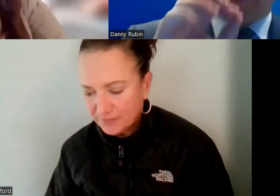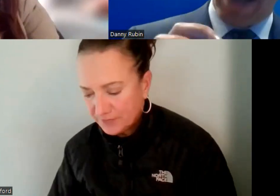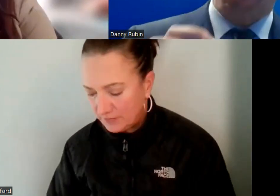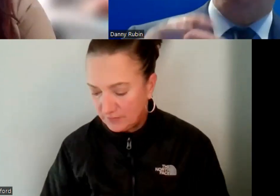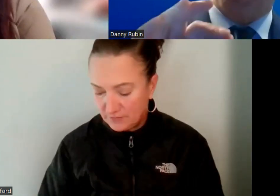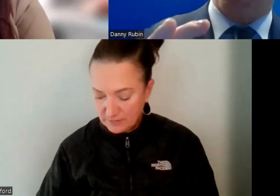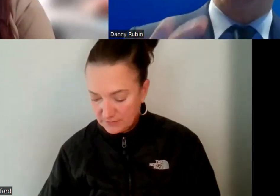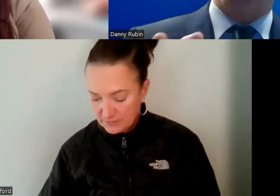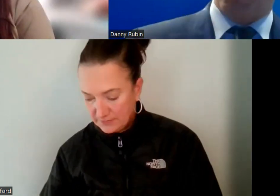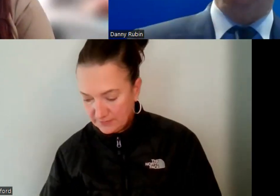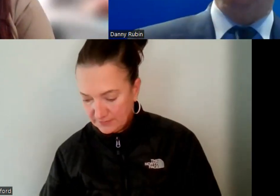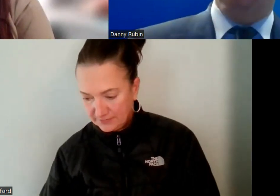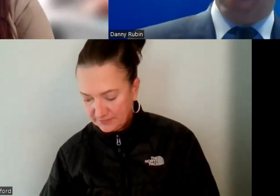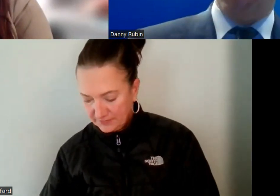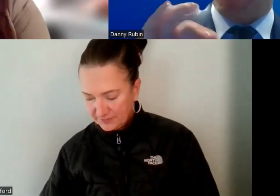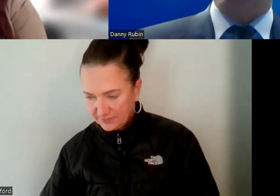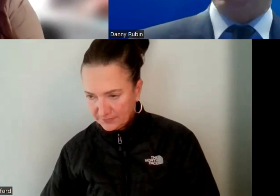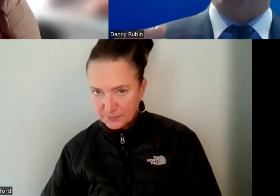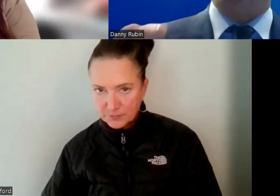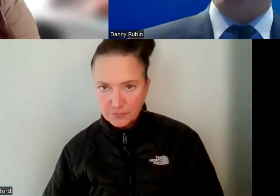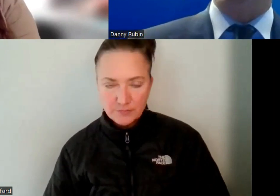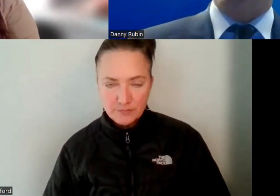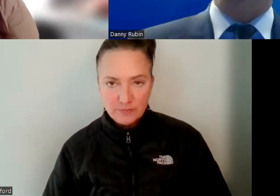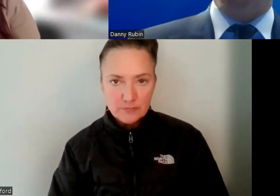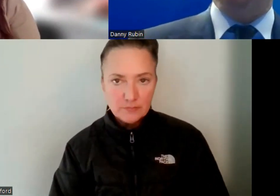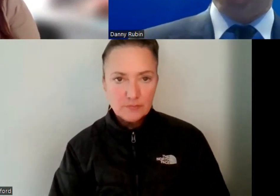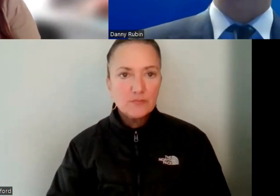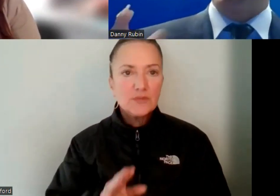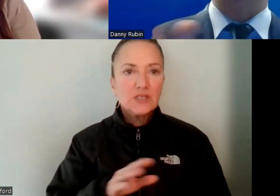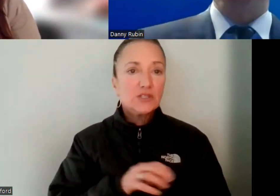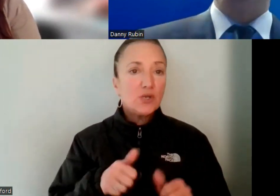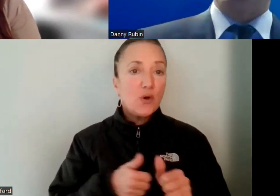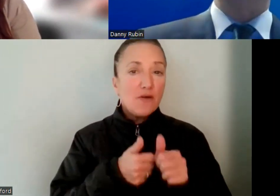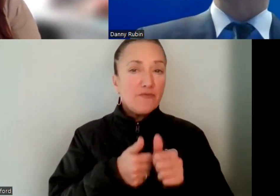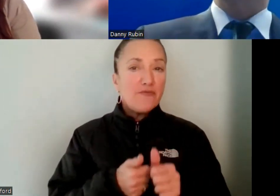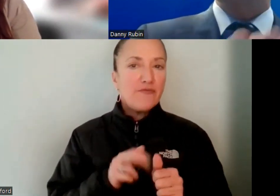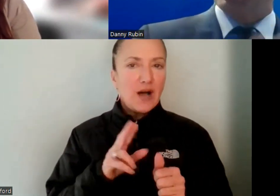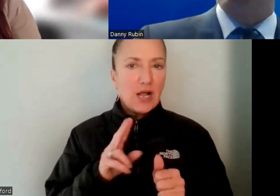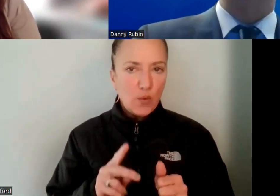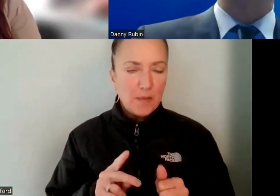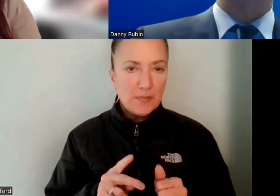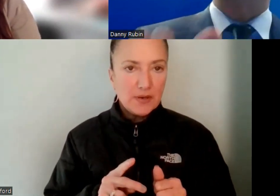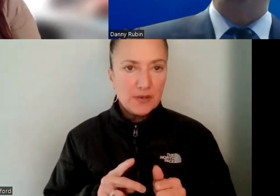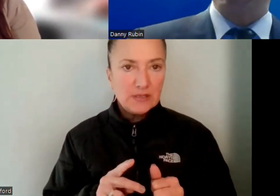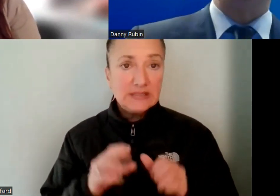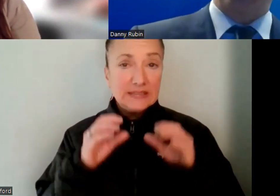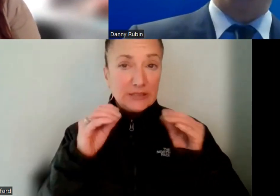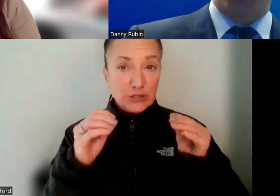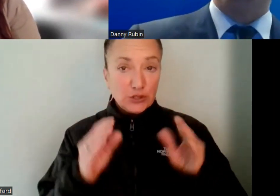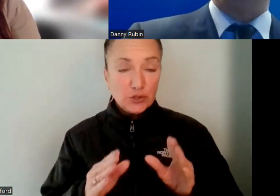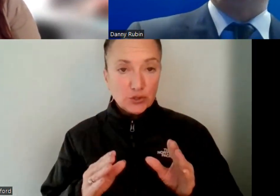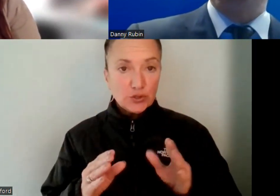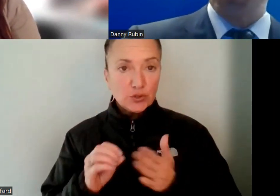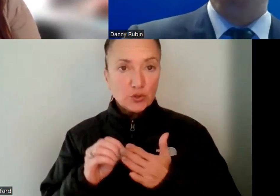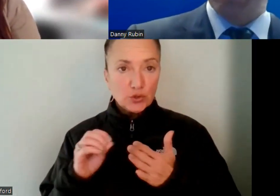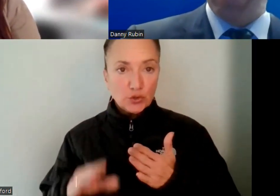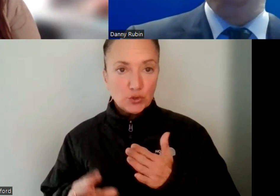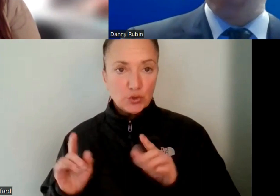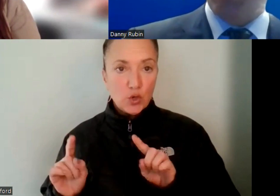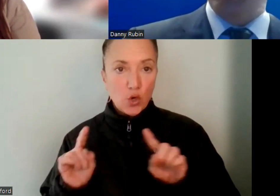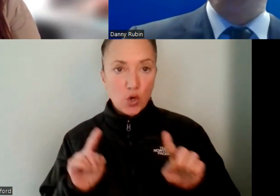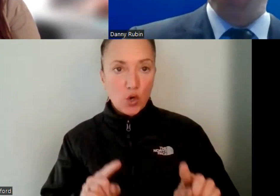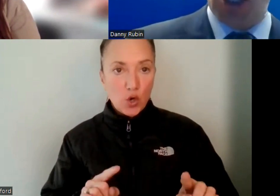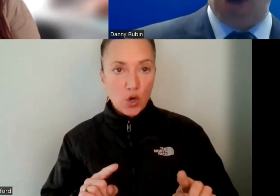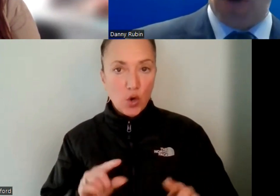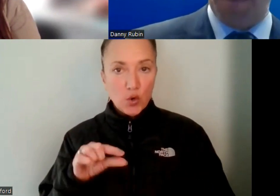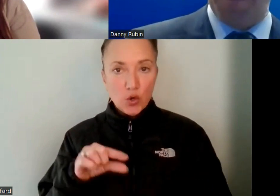I want to ask you a follow-up question on that. We talk a lot about follow-up questions in here, but as I do that, teachers and students, please now go to the